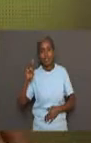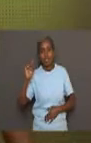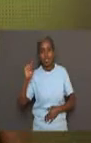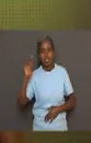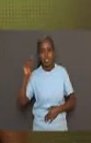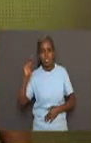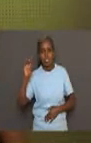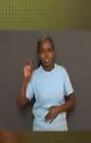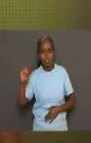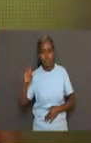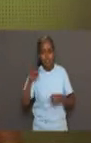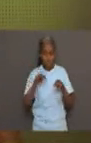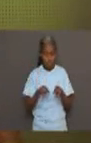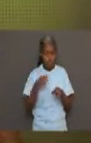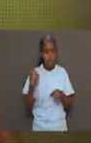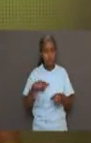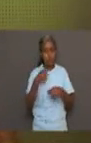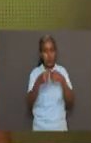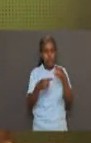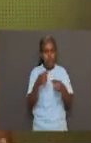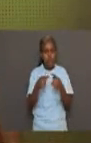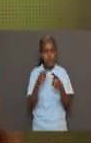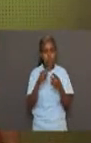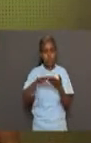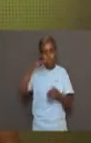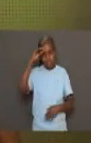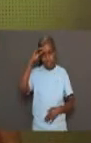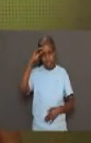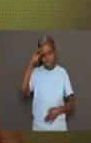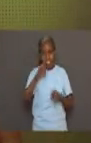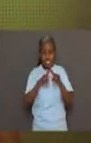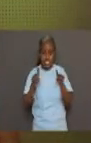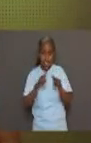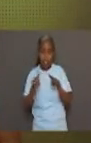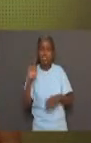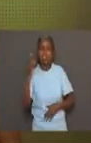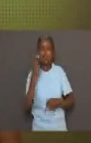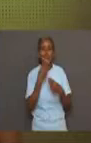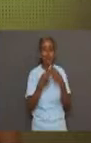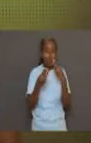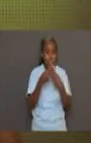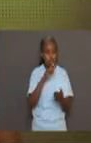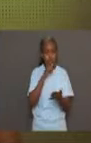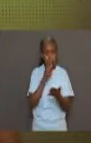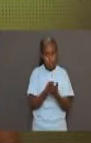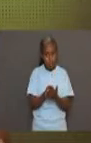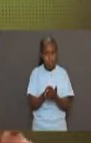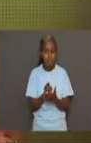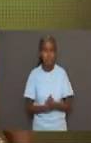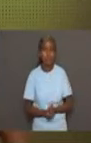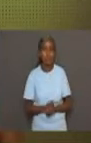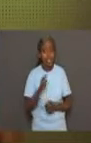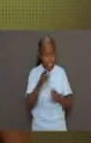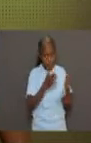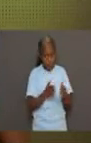Today, we are going to learn the different types of mathematical proofs.